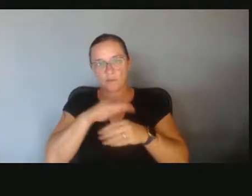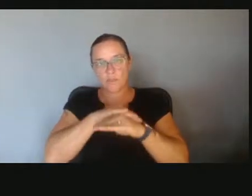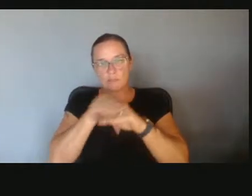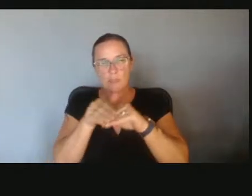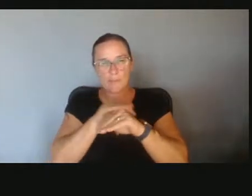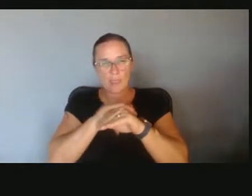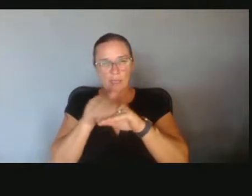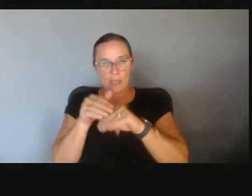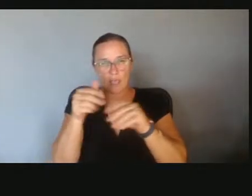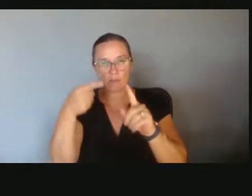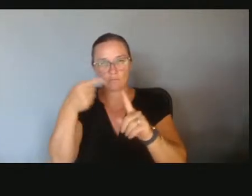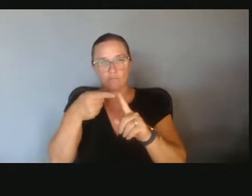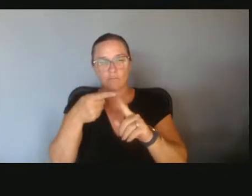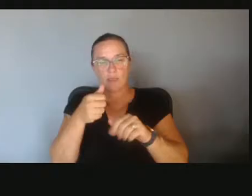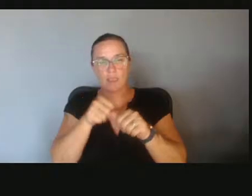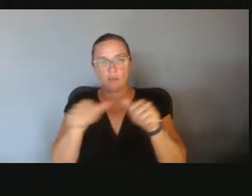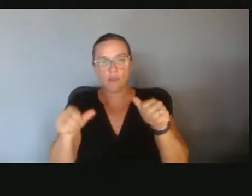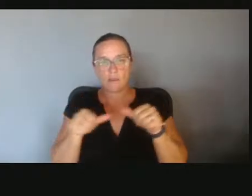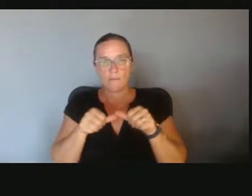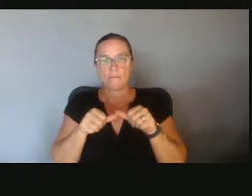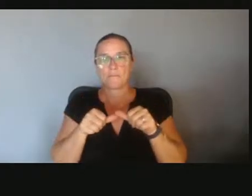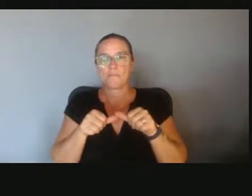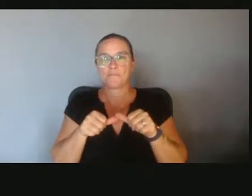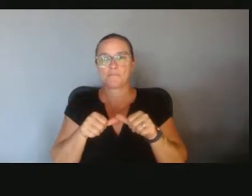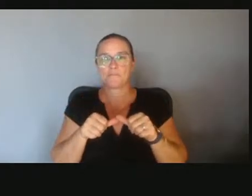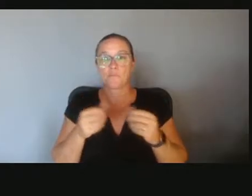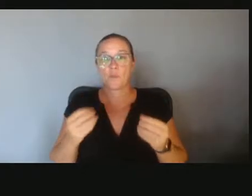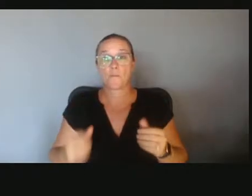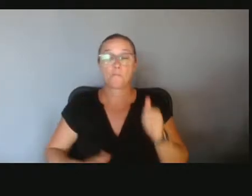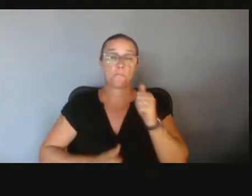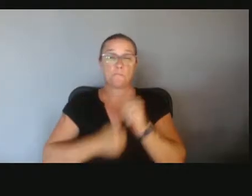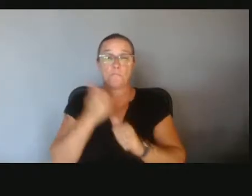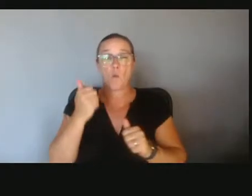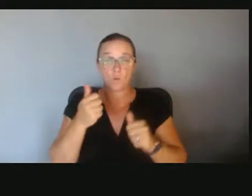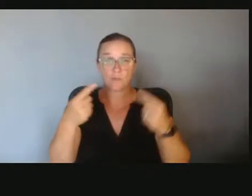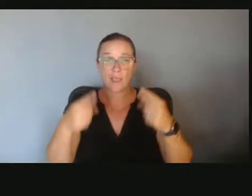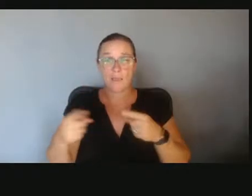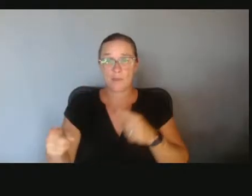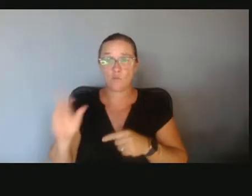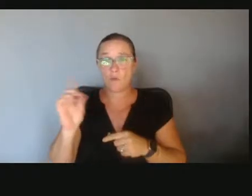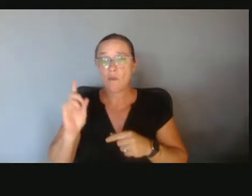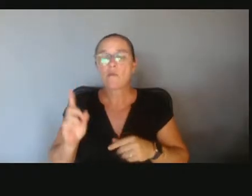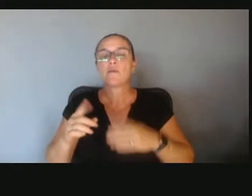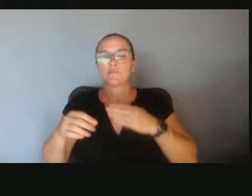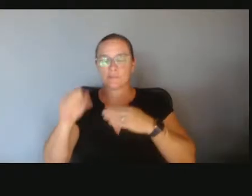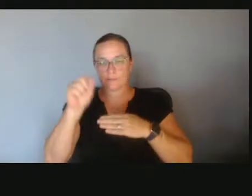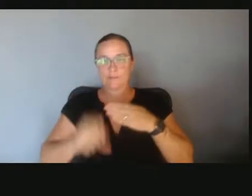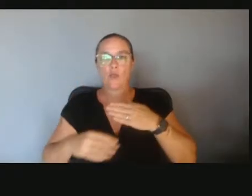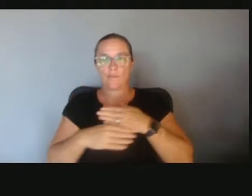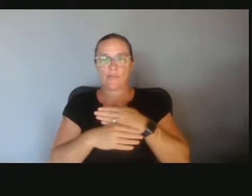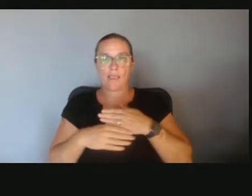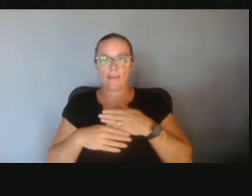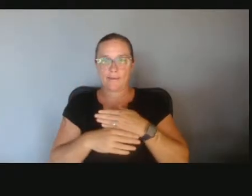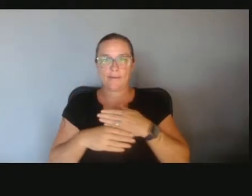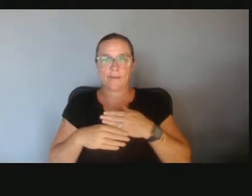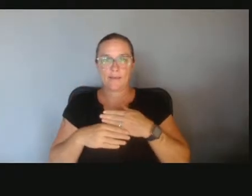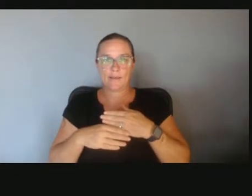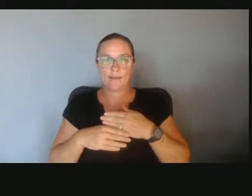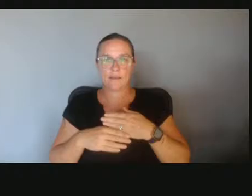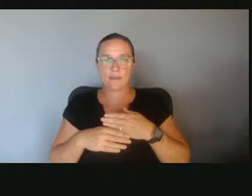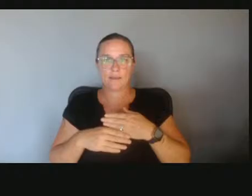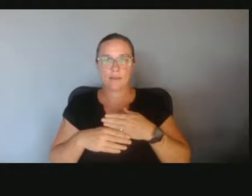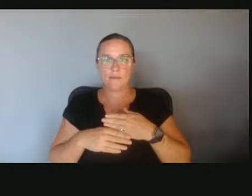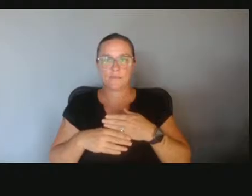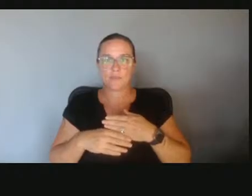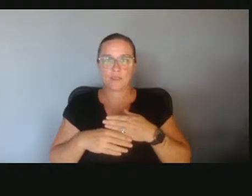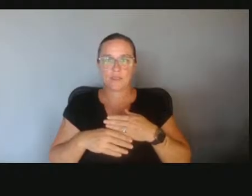this in there. A few events around the summit. But most of those events are happening here on the south flank area, and mostly happening in this area south of the